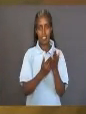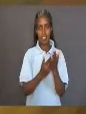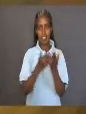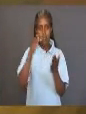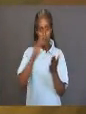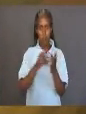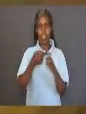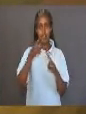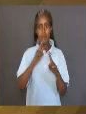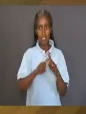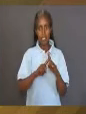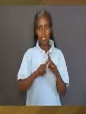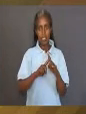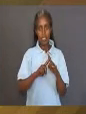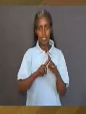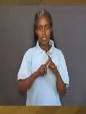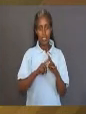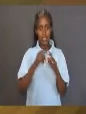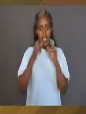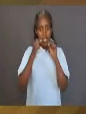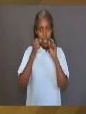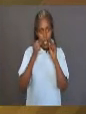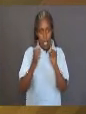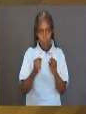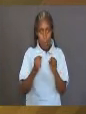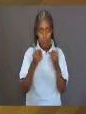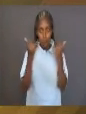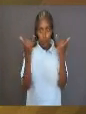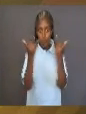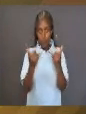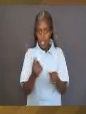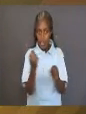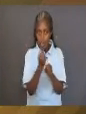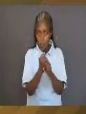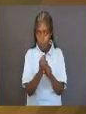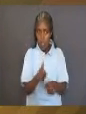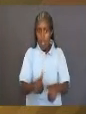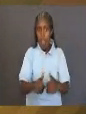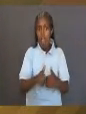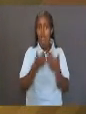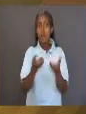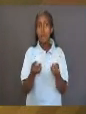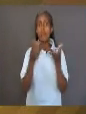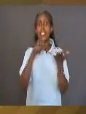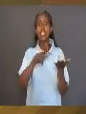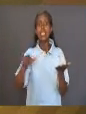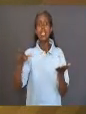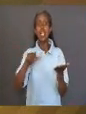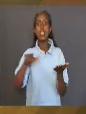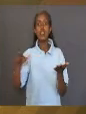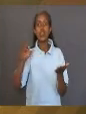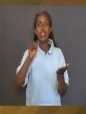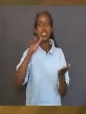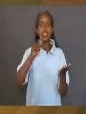Welcome back. Were you able to figure out how many lines of